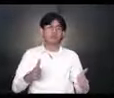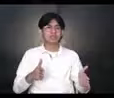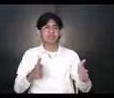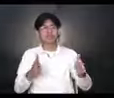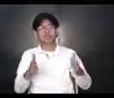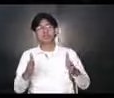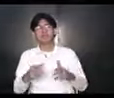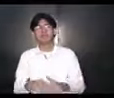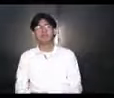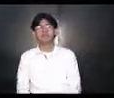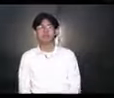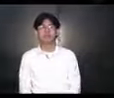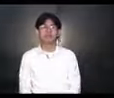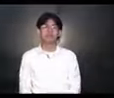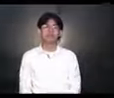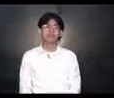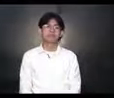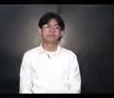my